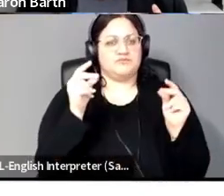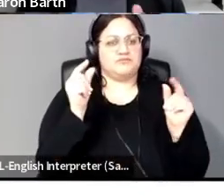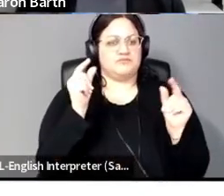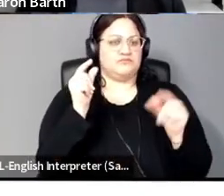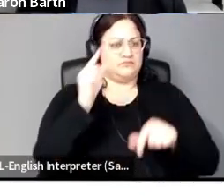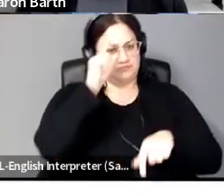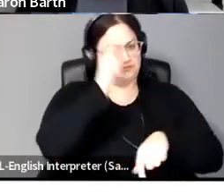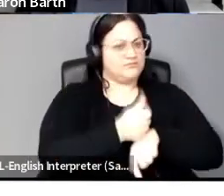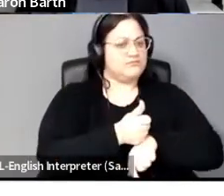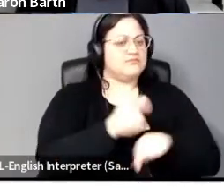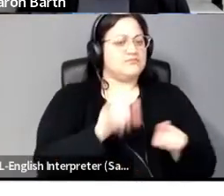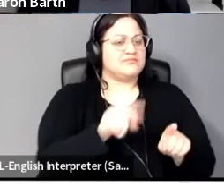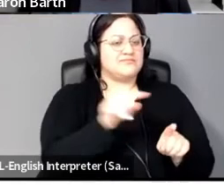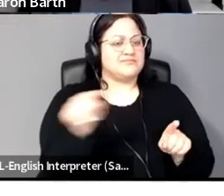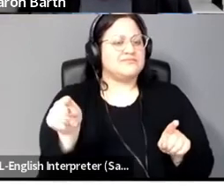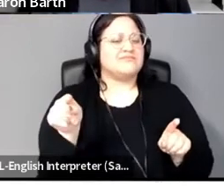is